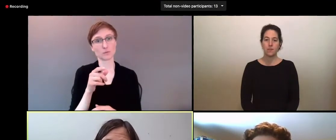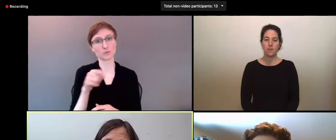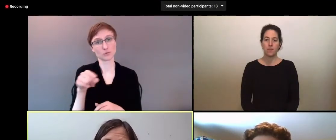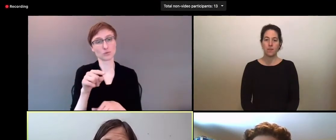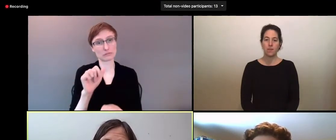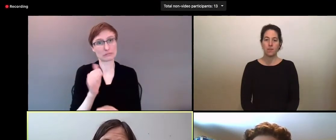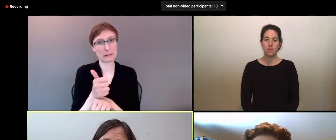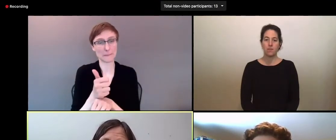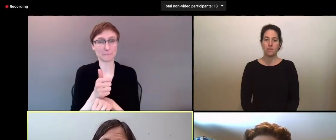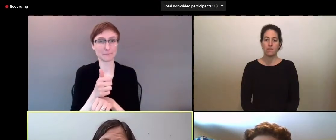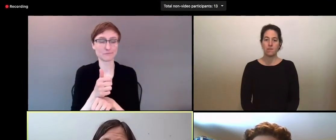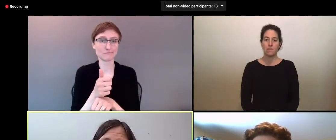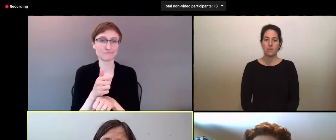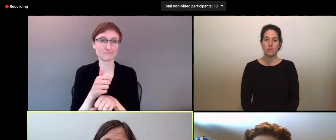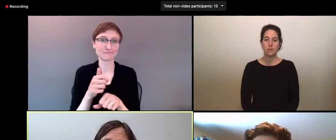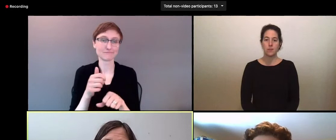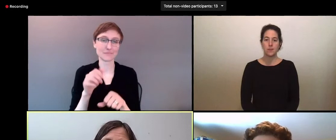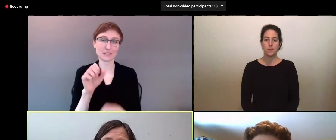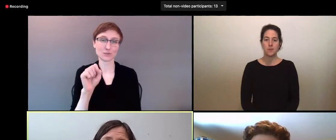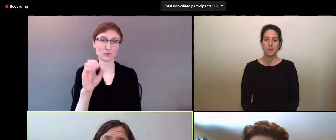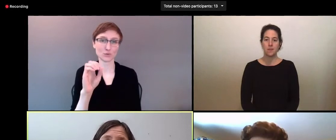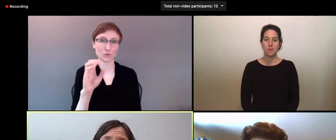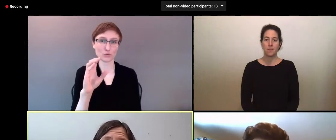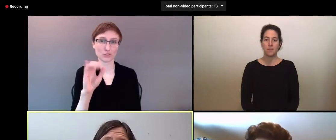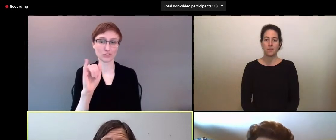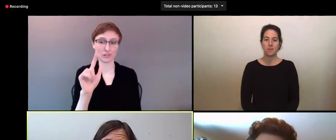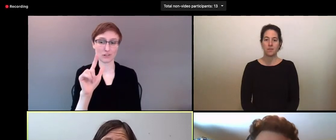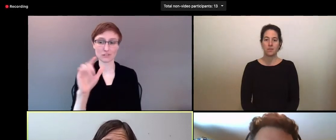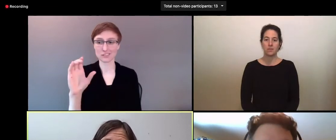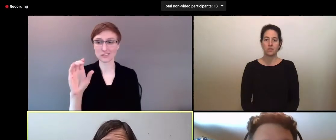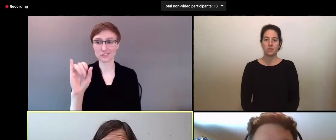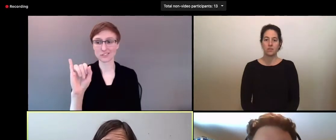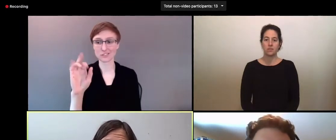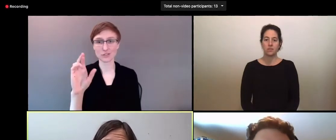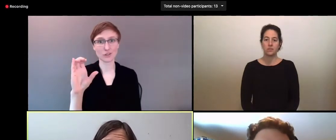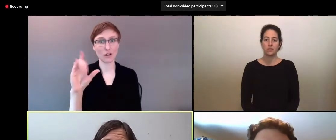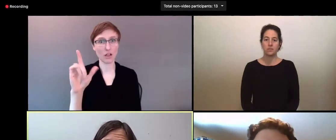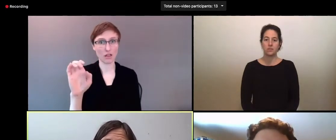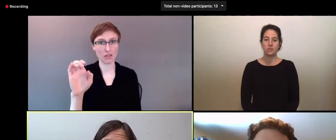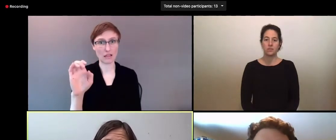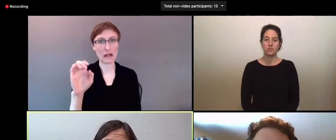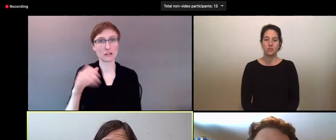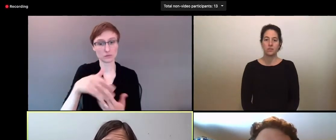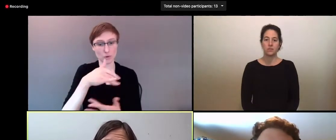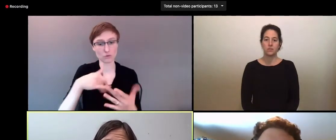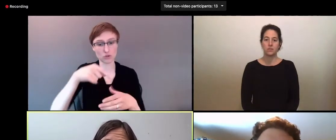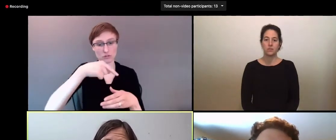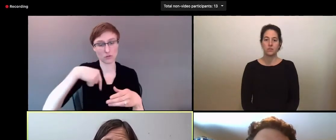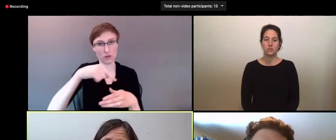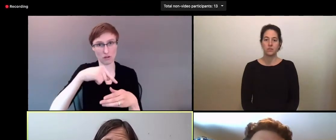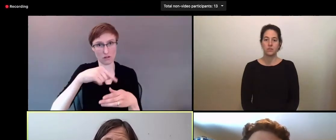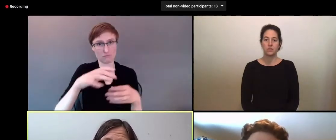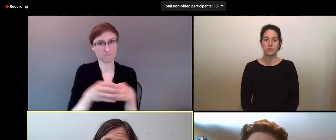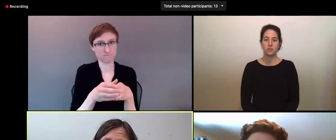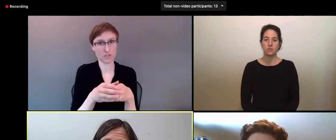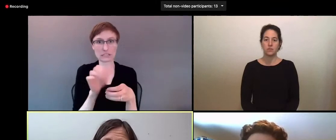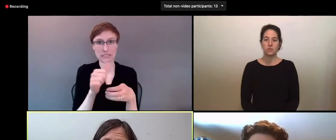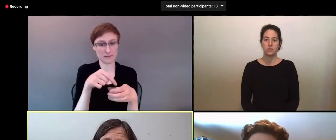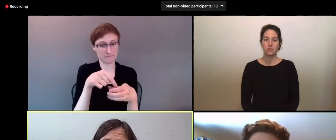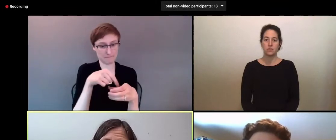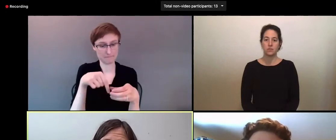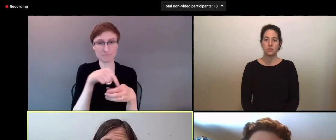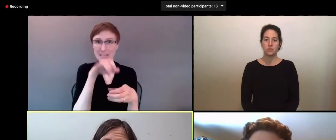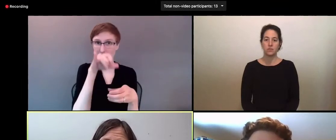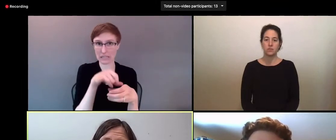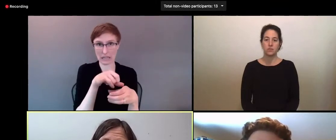is the terminology the province is using, that is just that circle for those people. Anyone that's in that